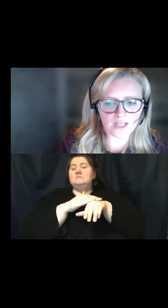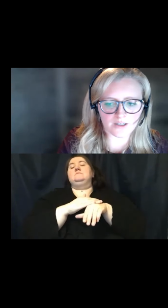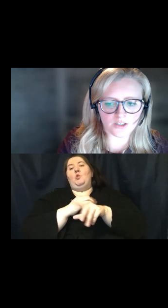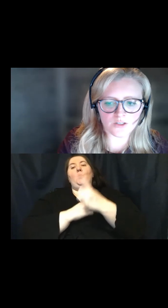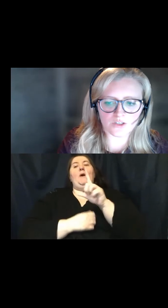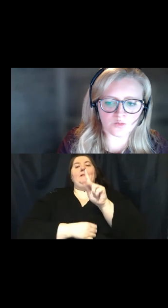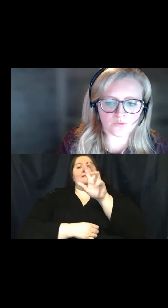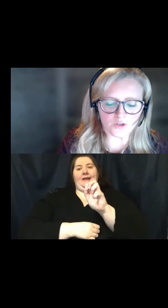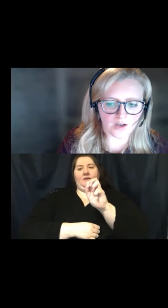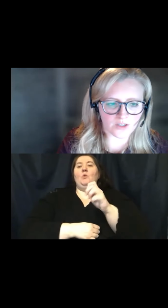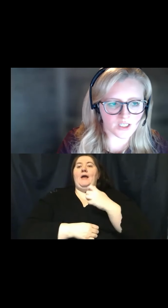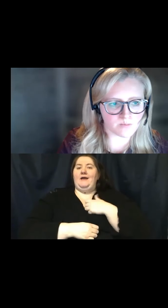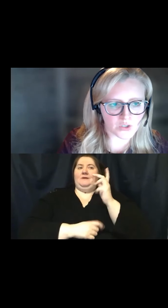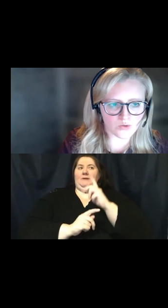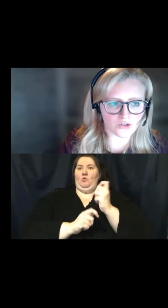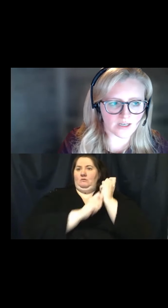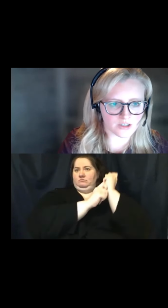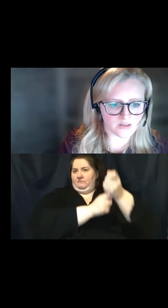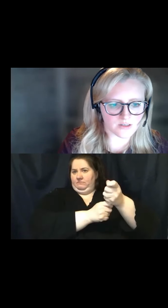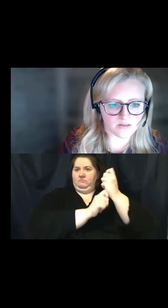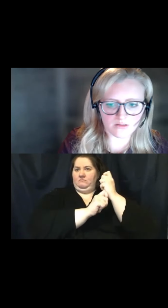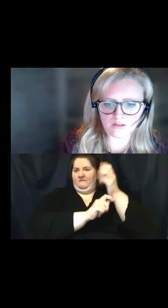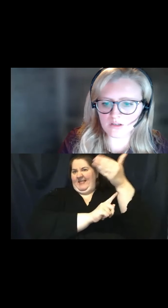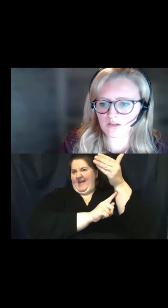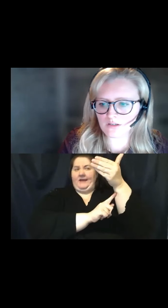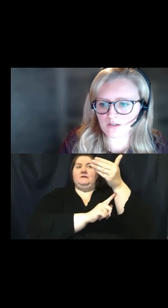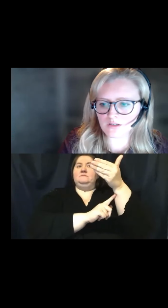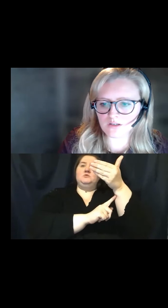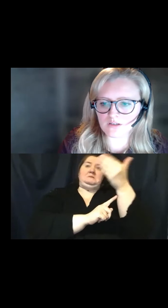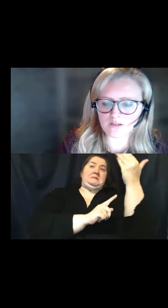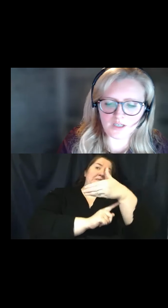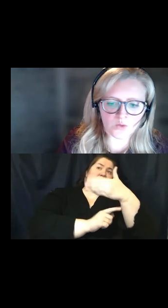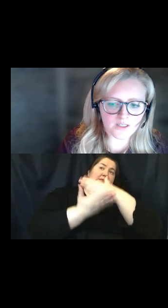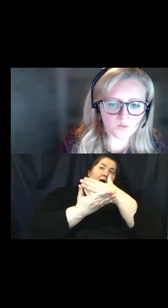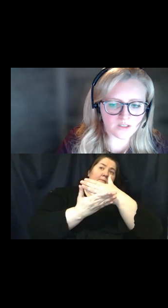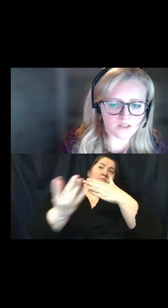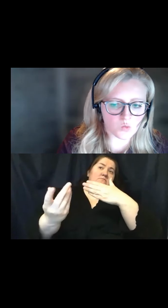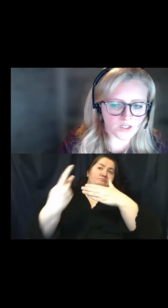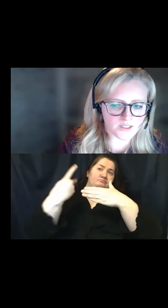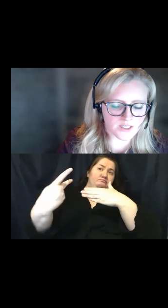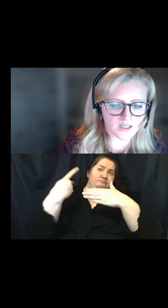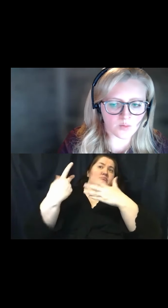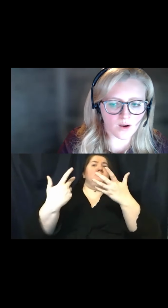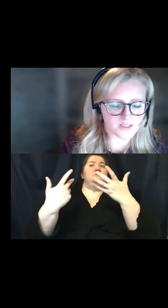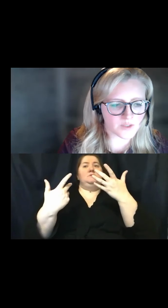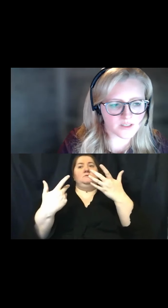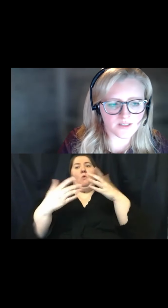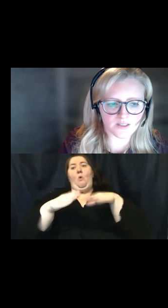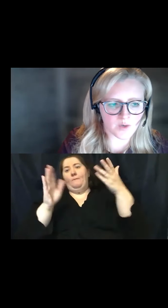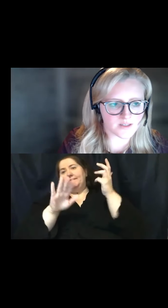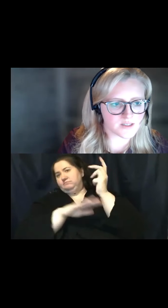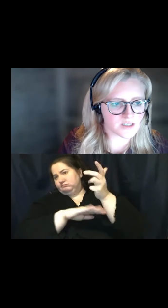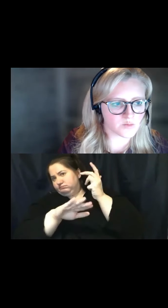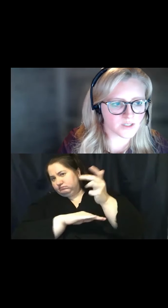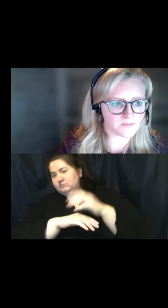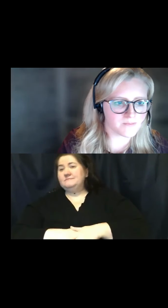with flaggers to move traffic in both directions. And we expect this work to take approximately